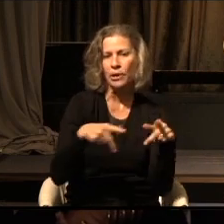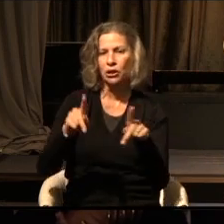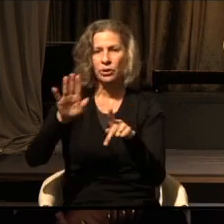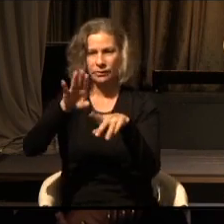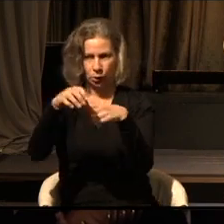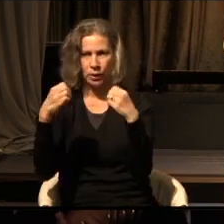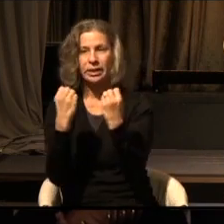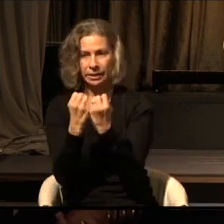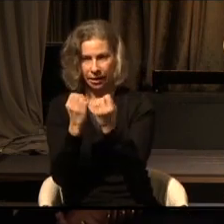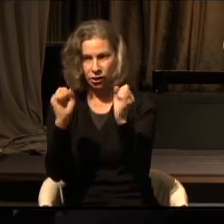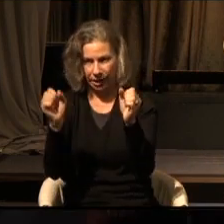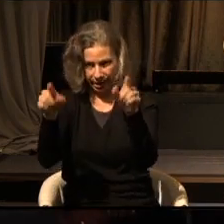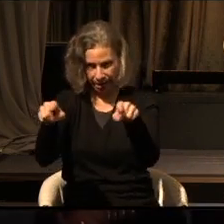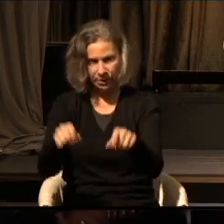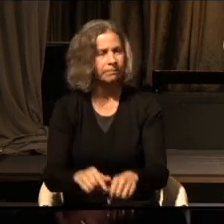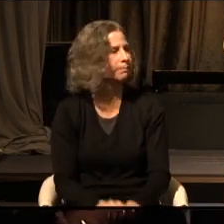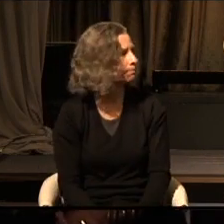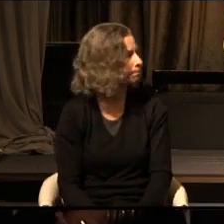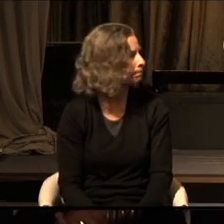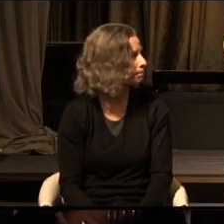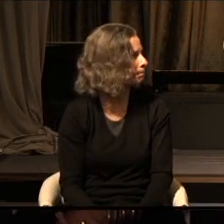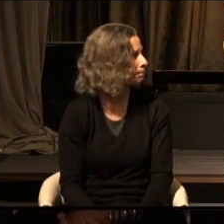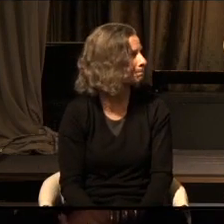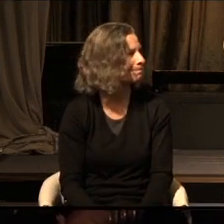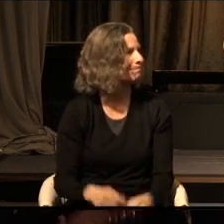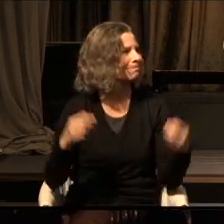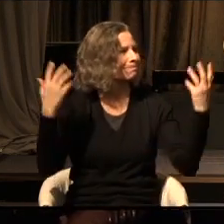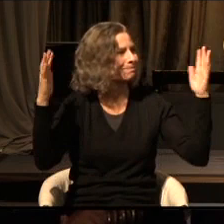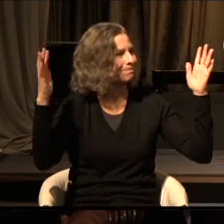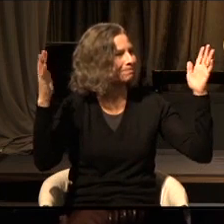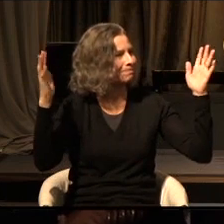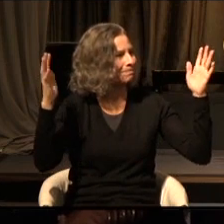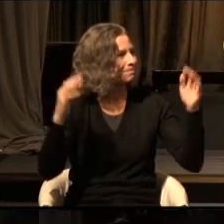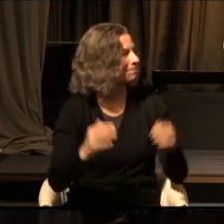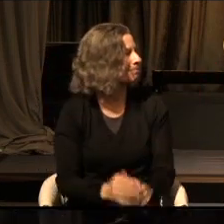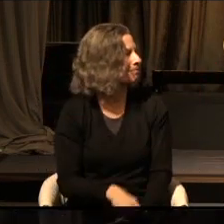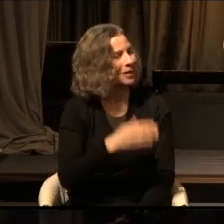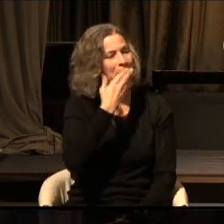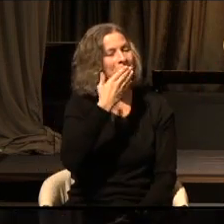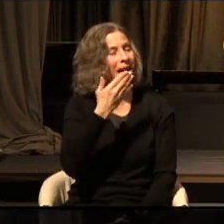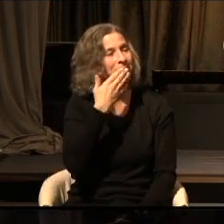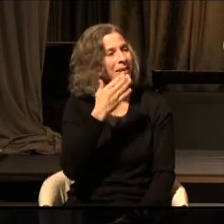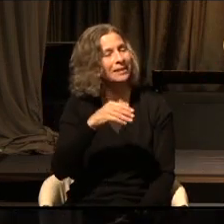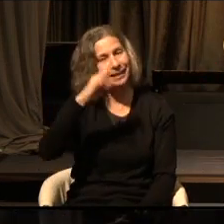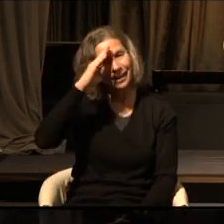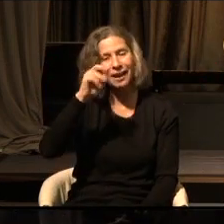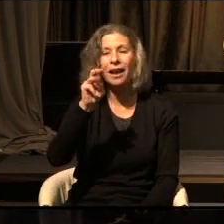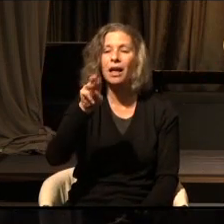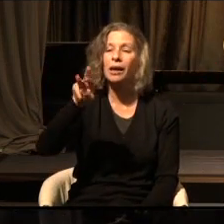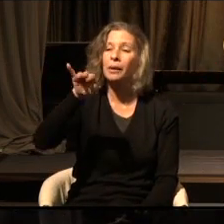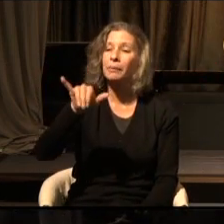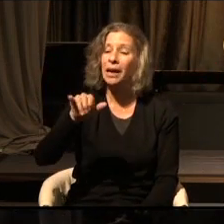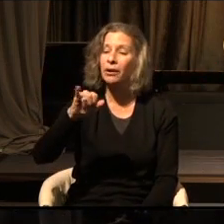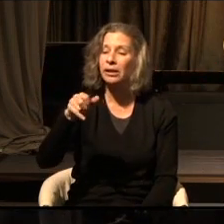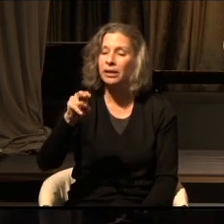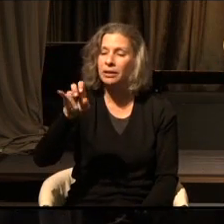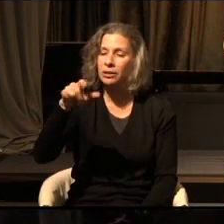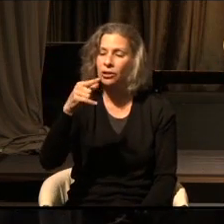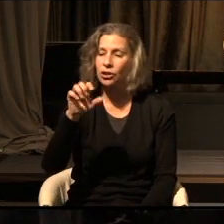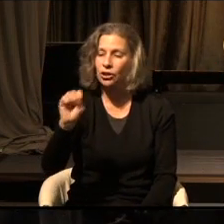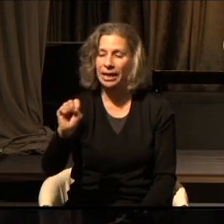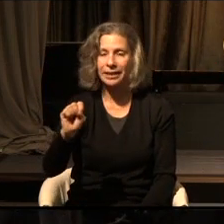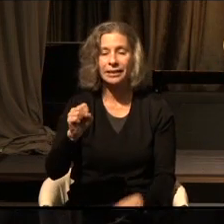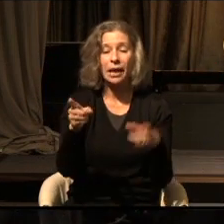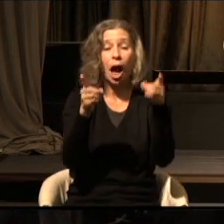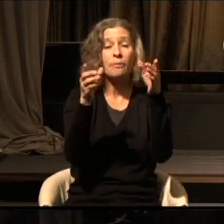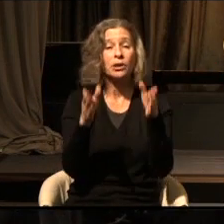Thanks. Thanks, Dan. Hi, I'm Mary Jennings. I'm the Director of Programming and